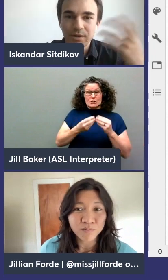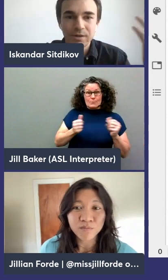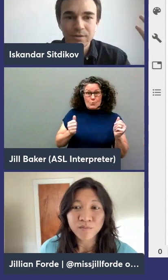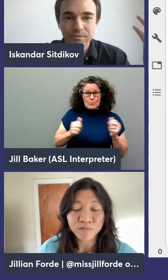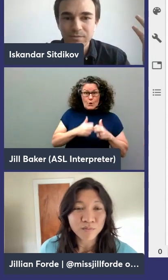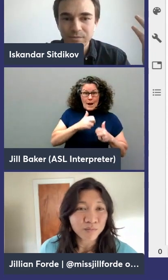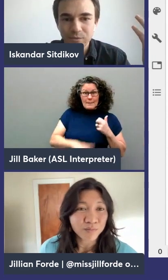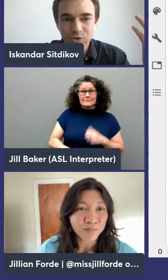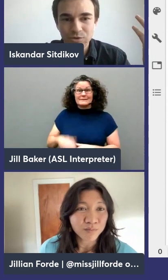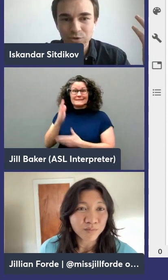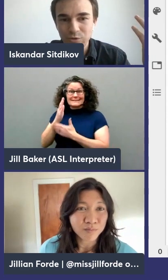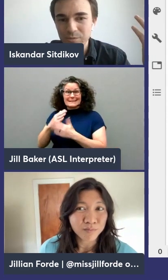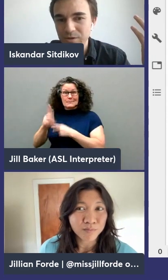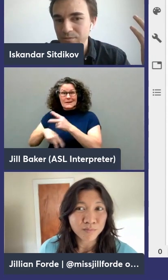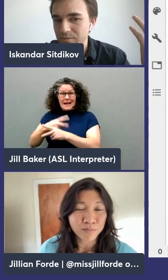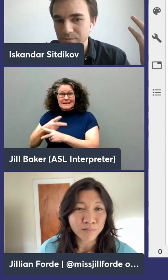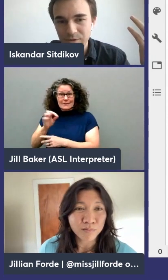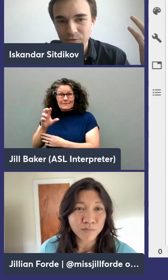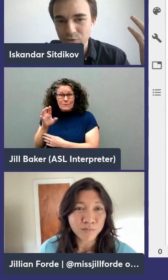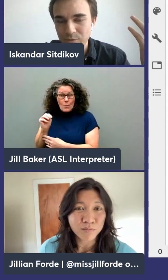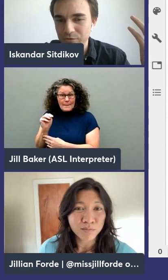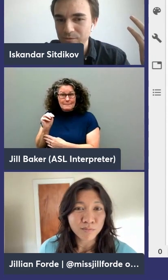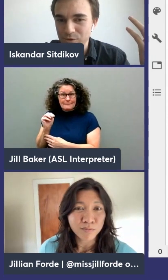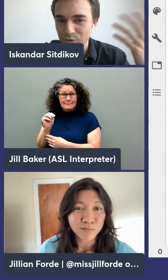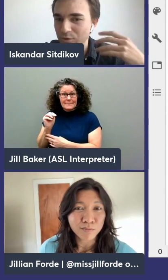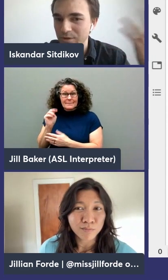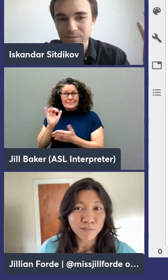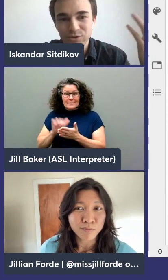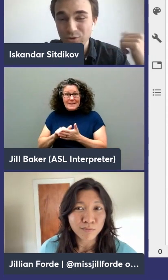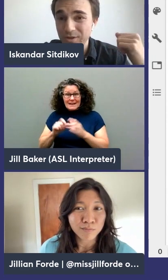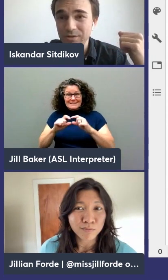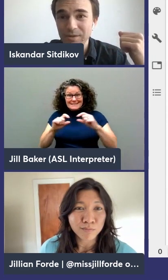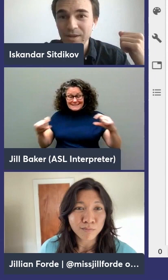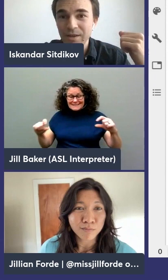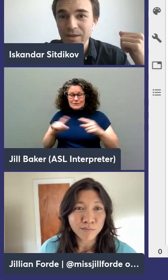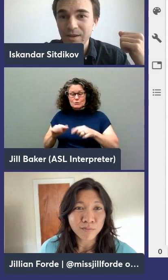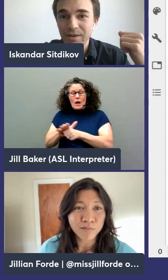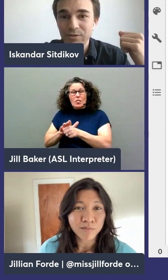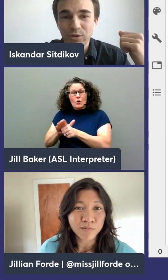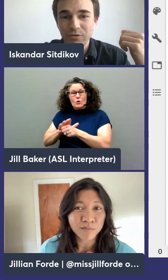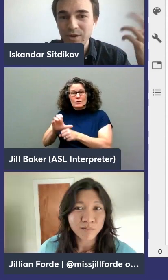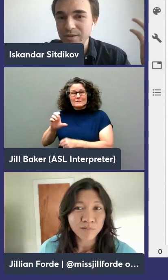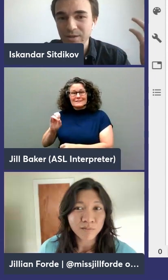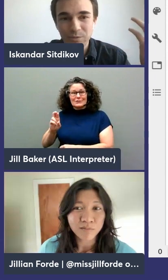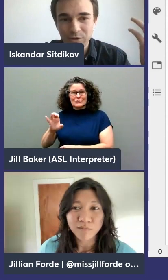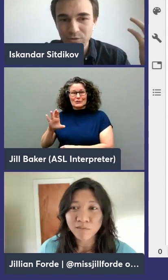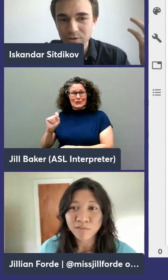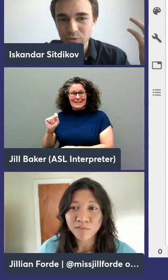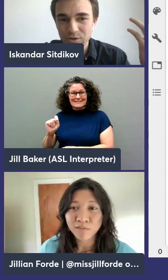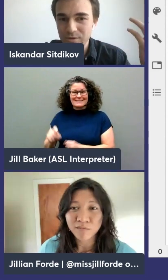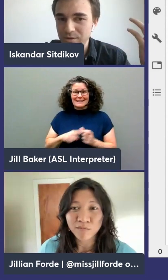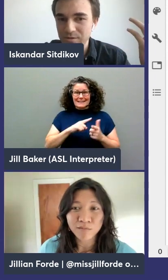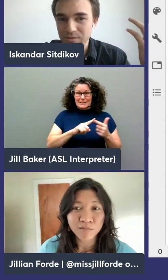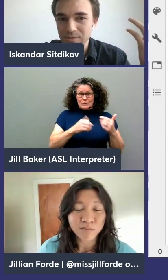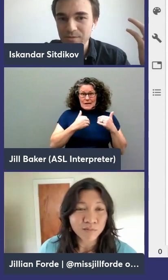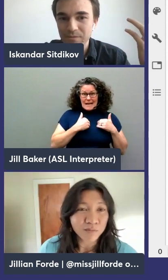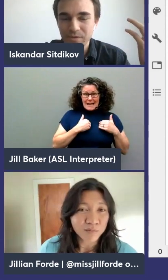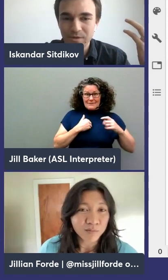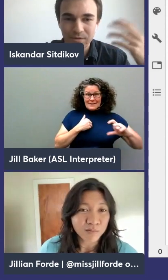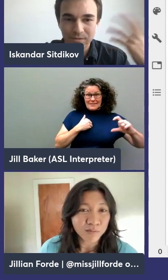form, which will be in form of two local circuit. And you have Ising Hamiltonian, which is